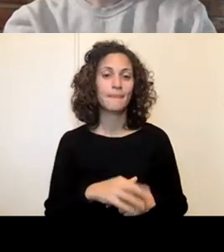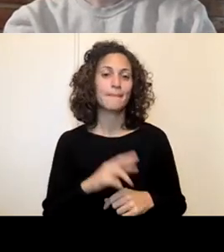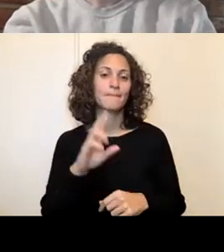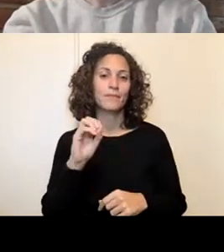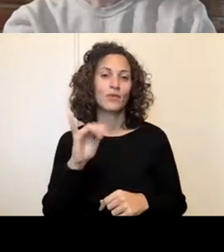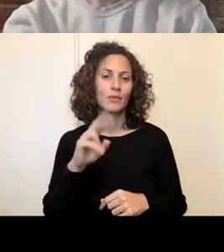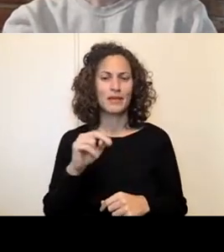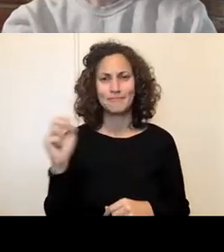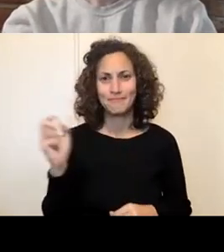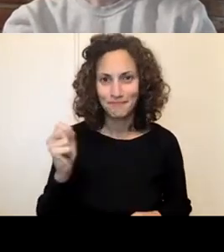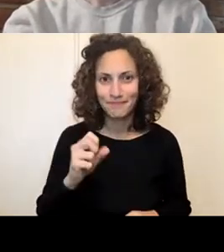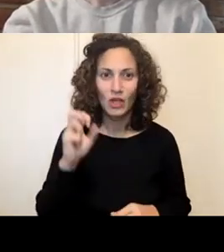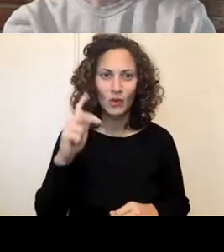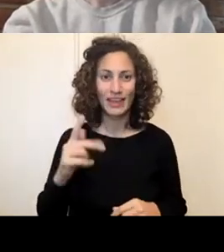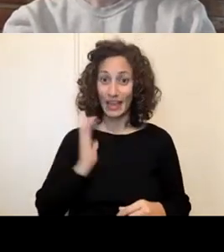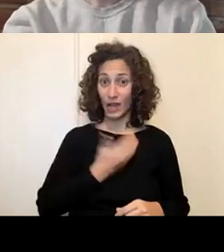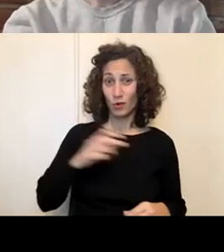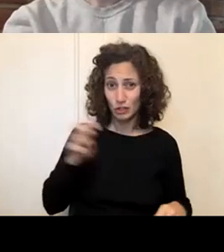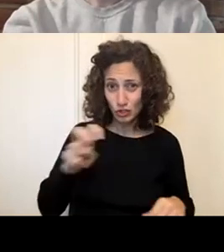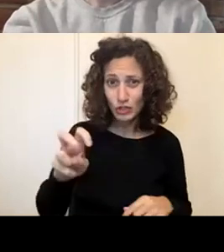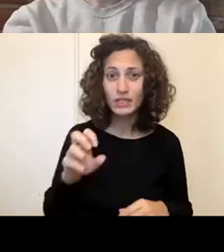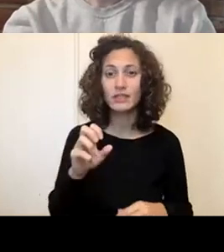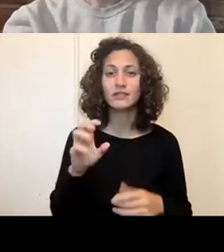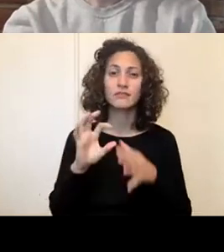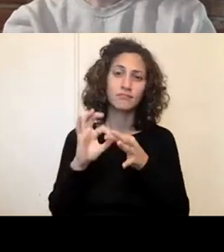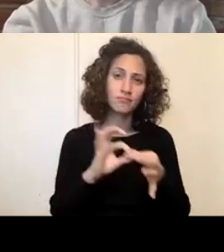Yes. Okay. We're talking about like our journeys in sexuality.